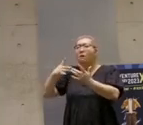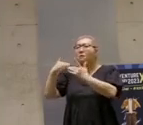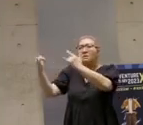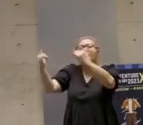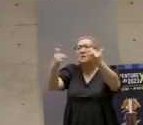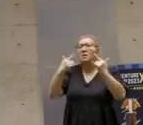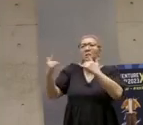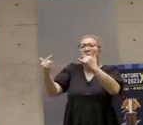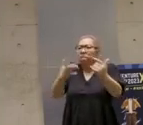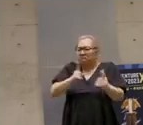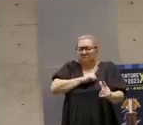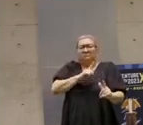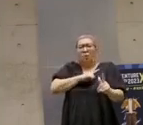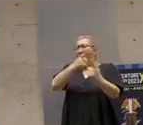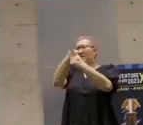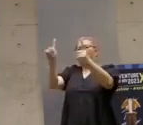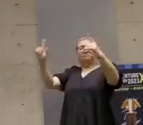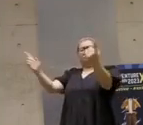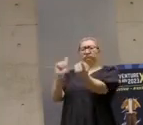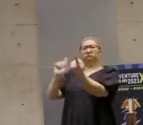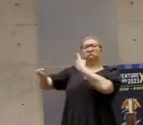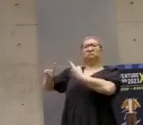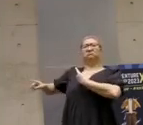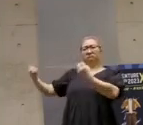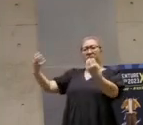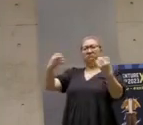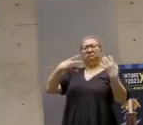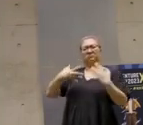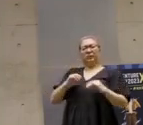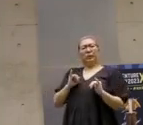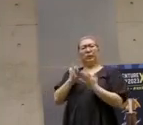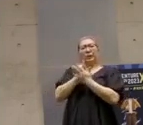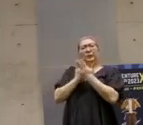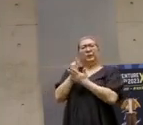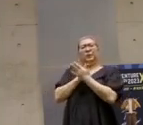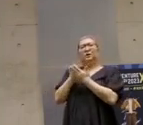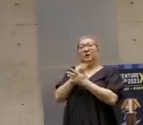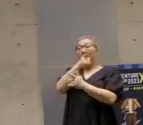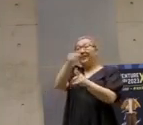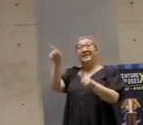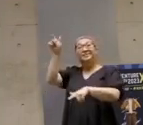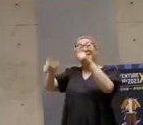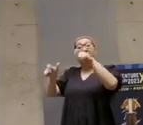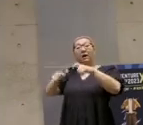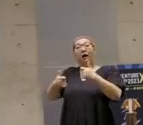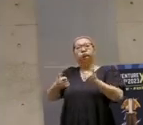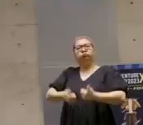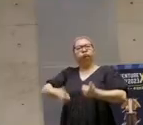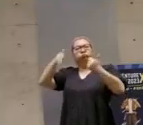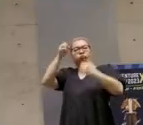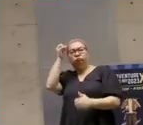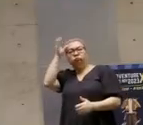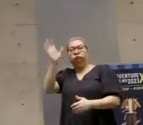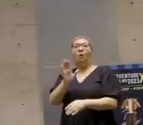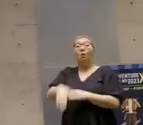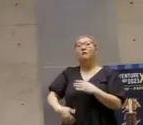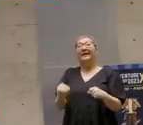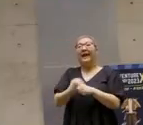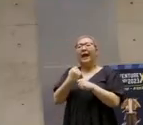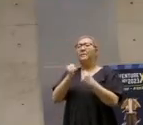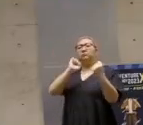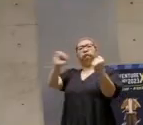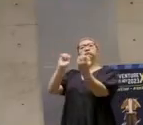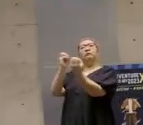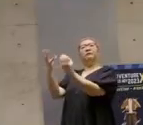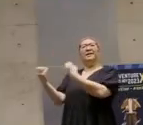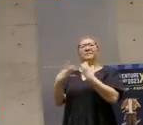exactly why people were having trouble, why people who were experienced gamers were giving us such a poor score. Because it should be obvious,